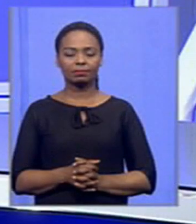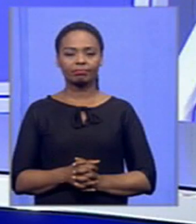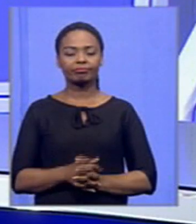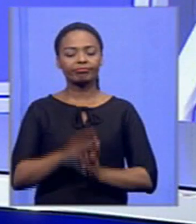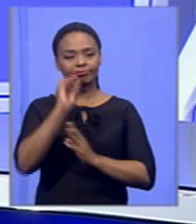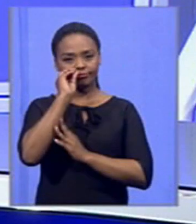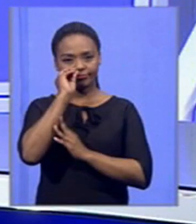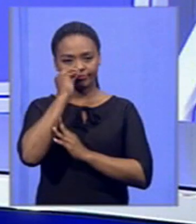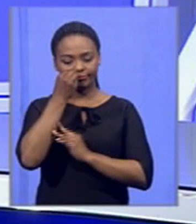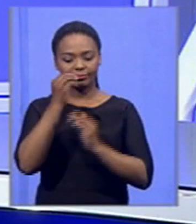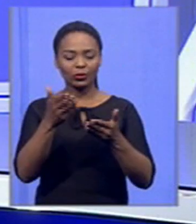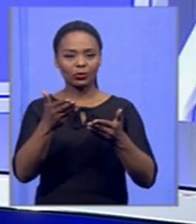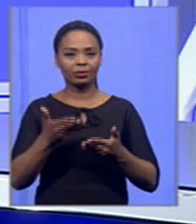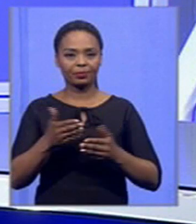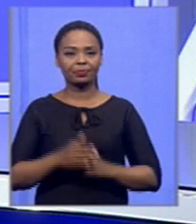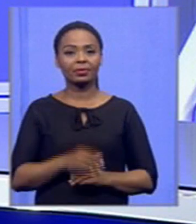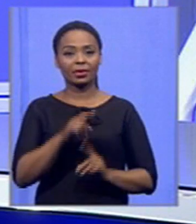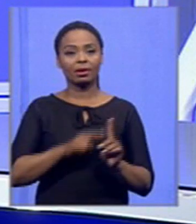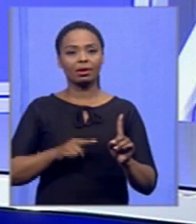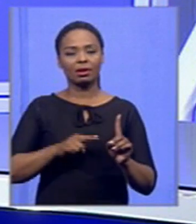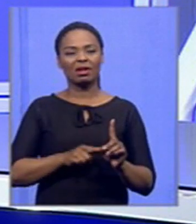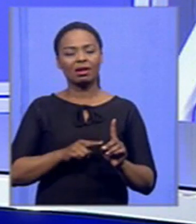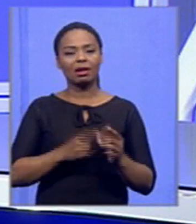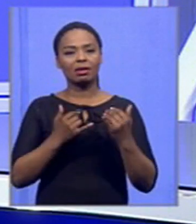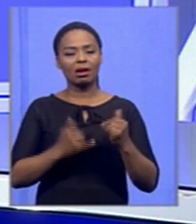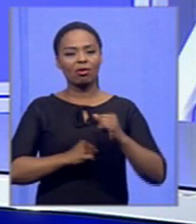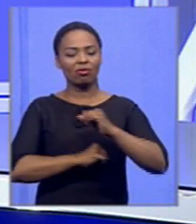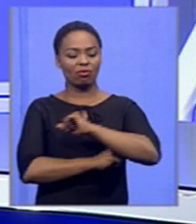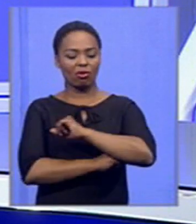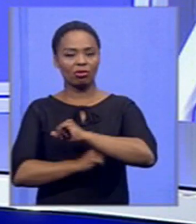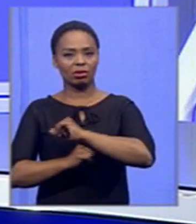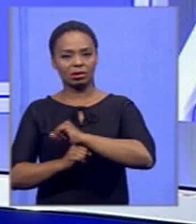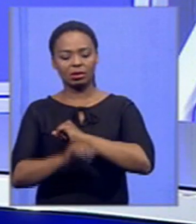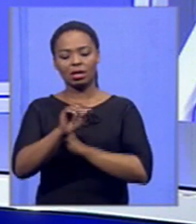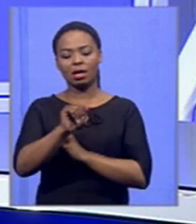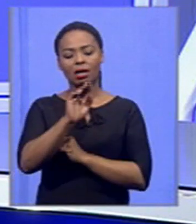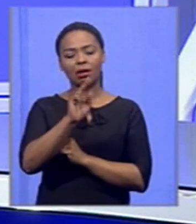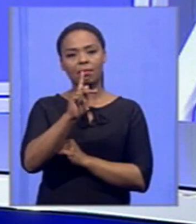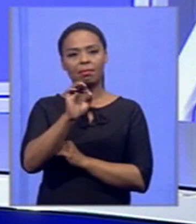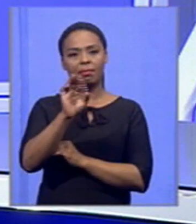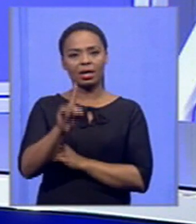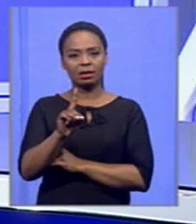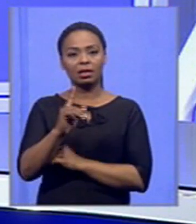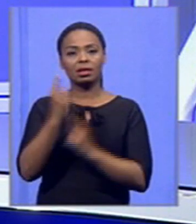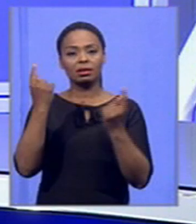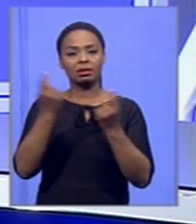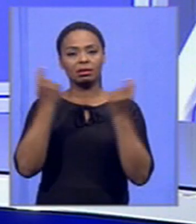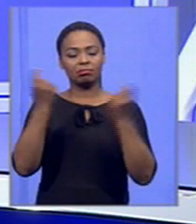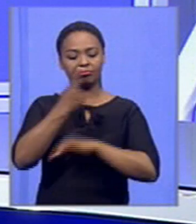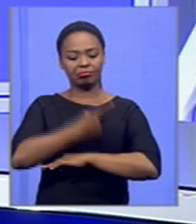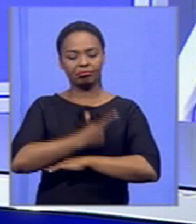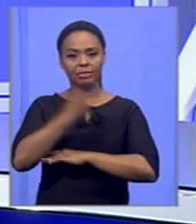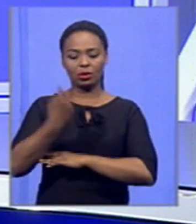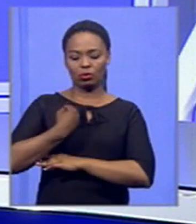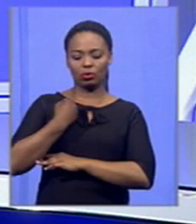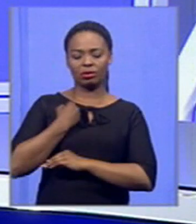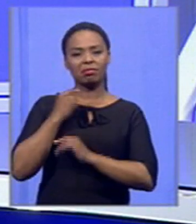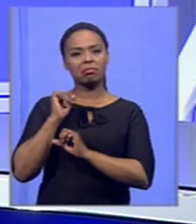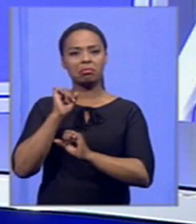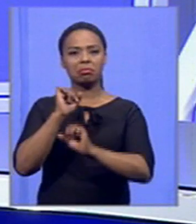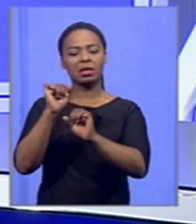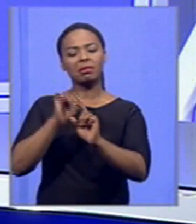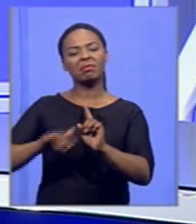Harvele ro amahele mohi Ahmed Kastrada Foundation ile keteka letsatsi lena la batjha ka ho hwantela Union Buildings Pretoria. Bahlophisi mohwantong